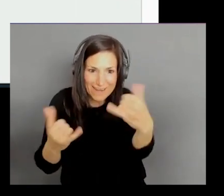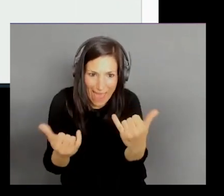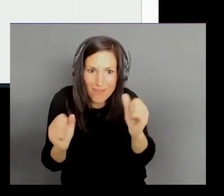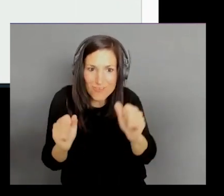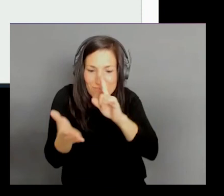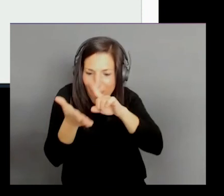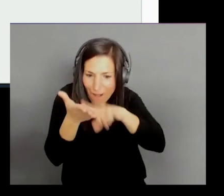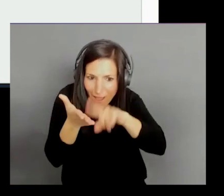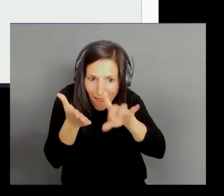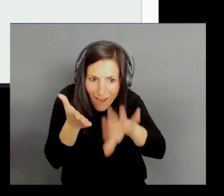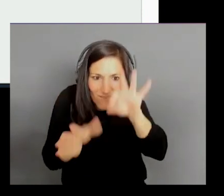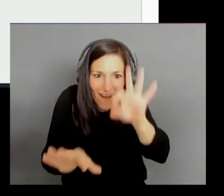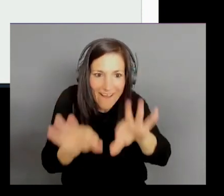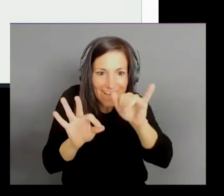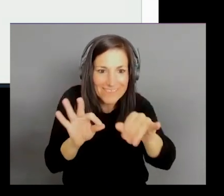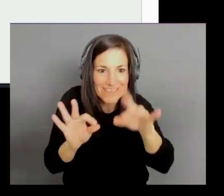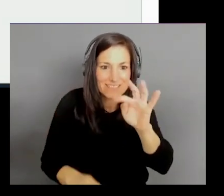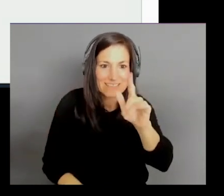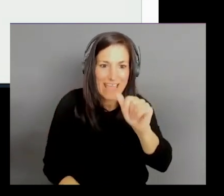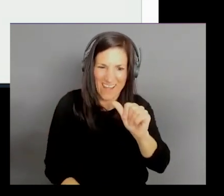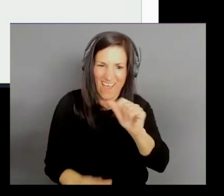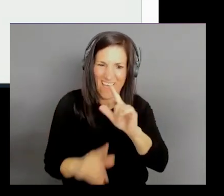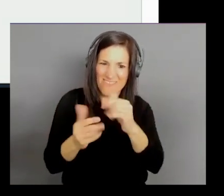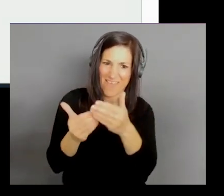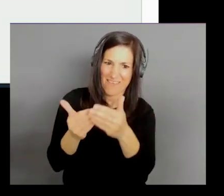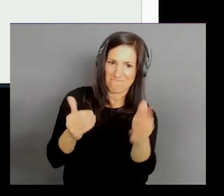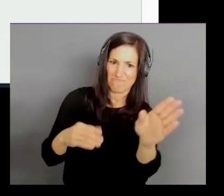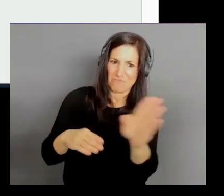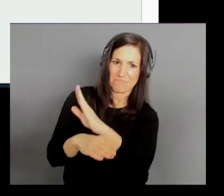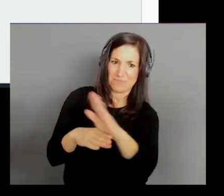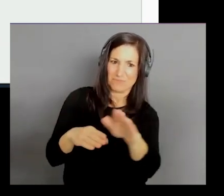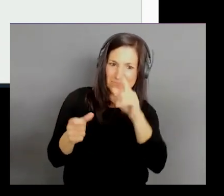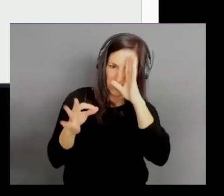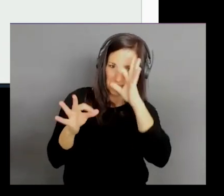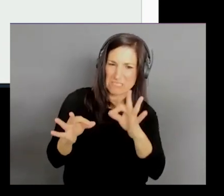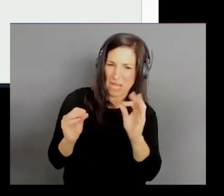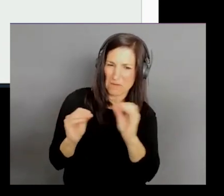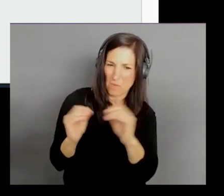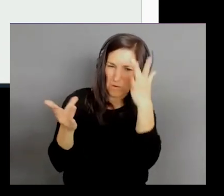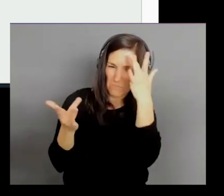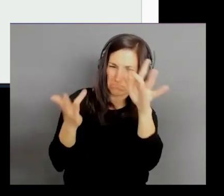smarter decisions, building out your IP structure.